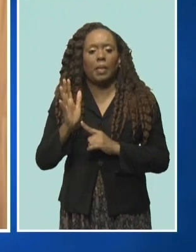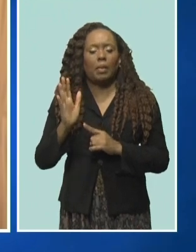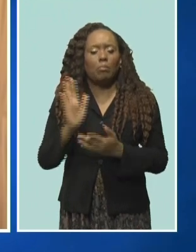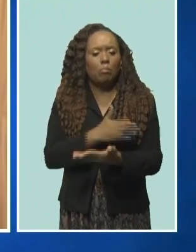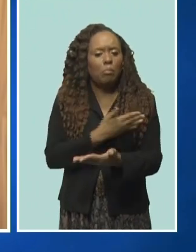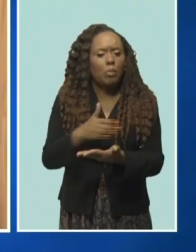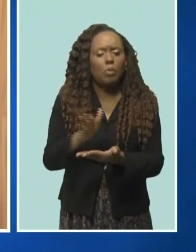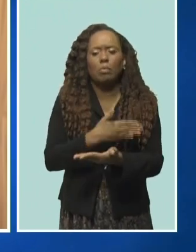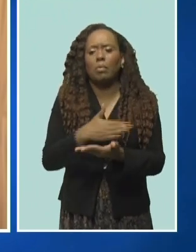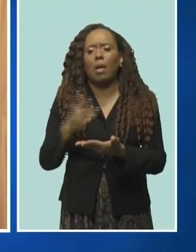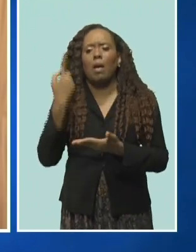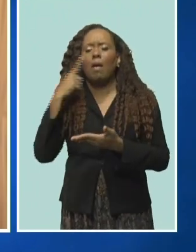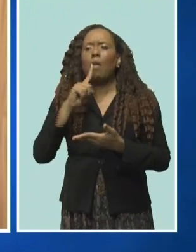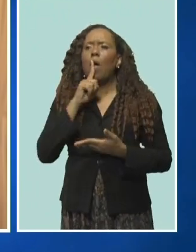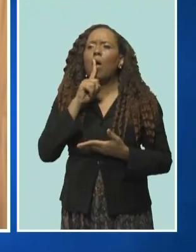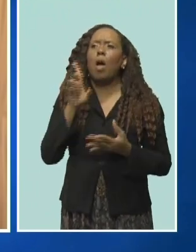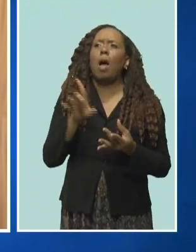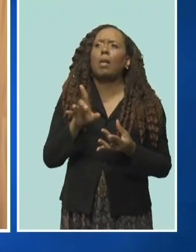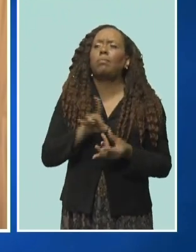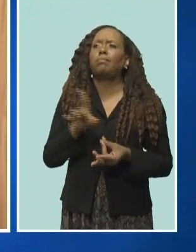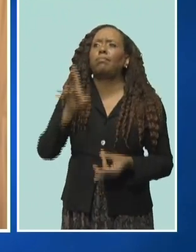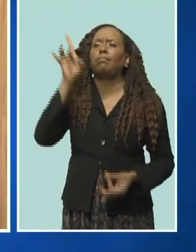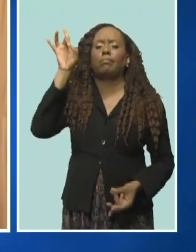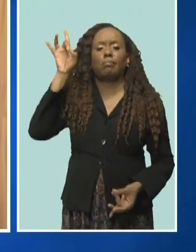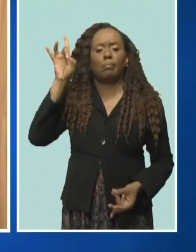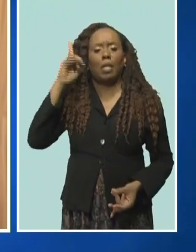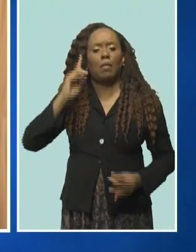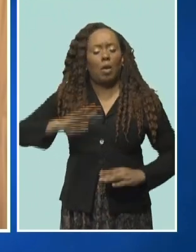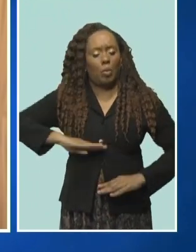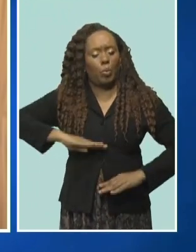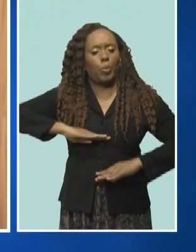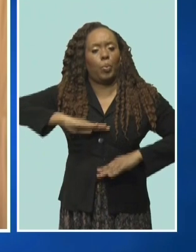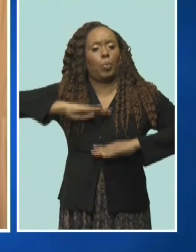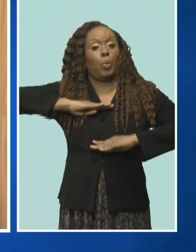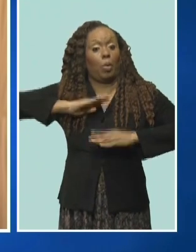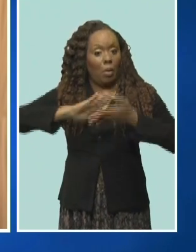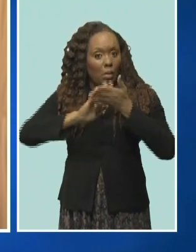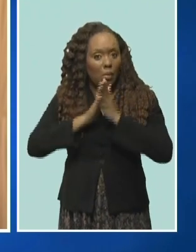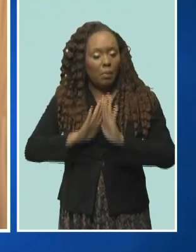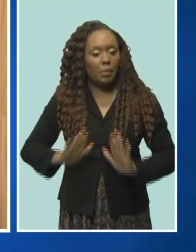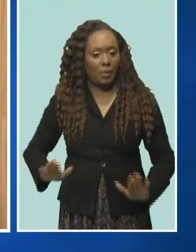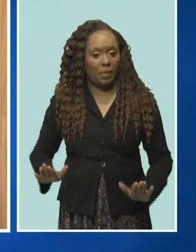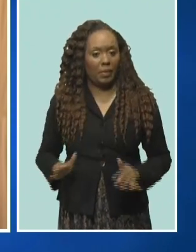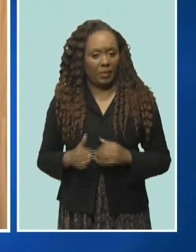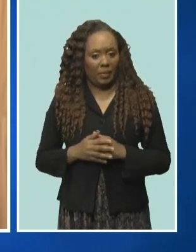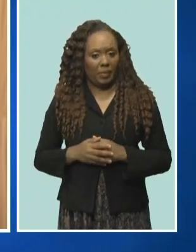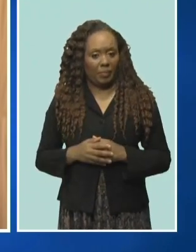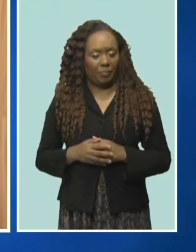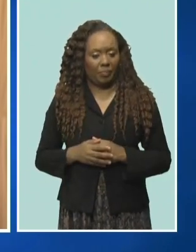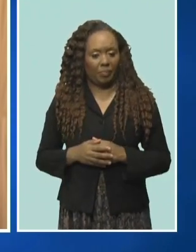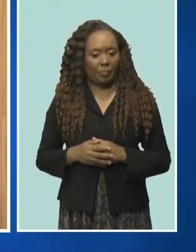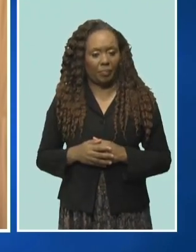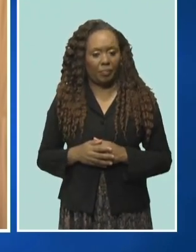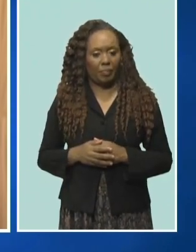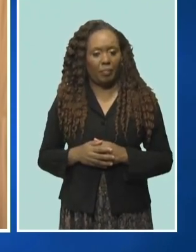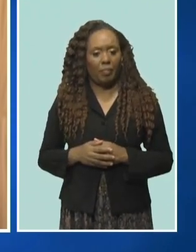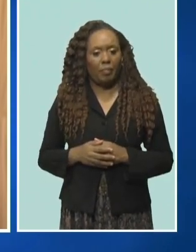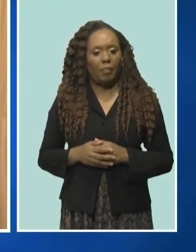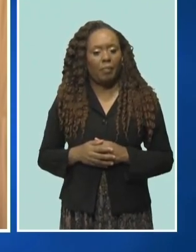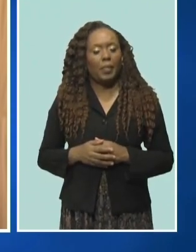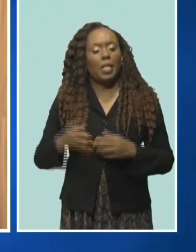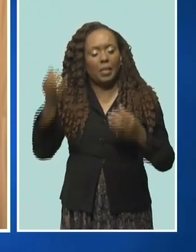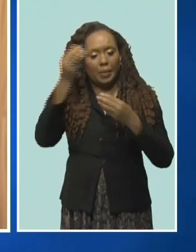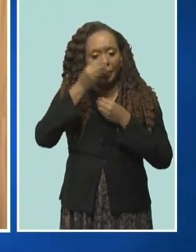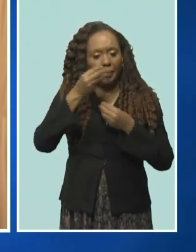reflection, to be able to encourage the building of a common peace in this country. My friends, I am saying to